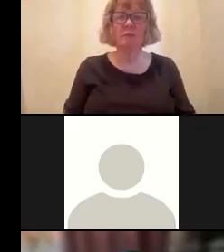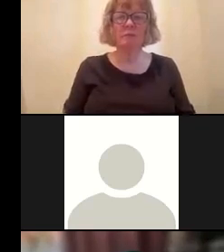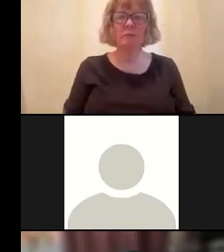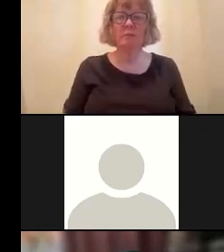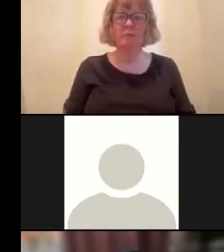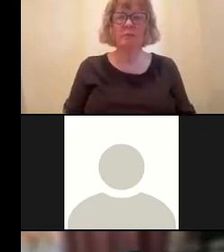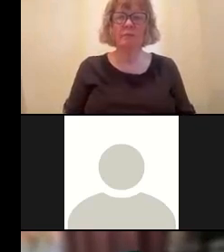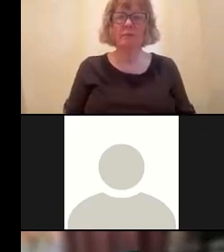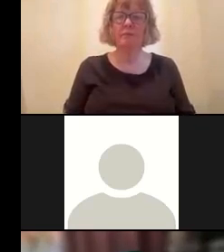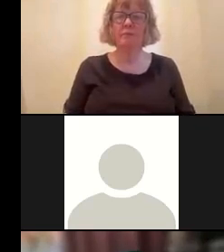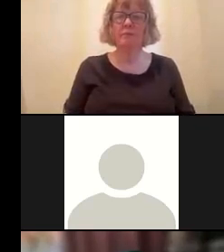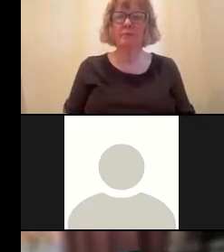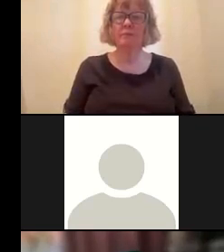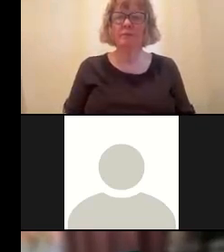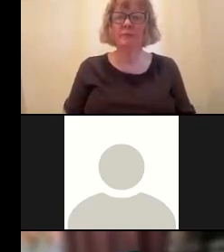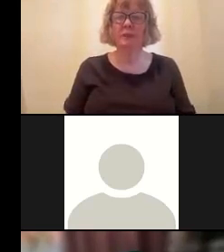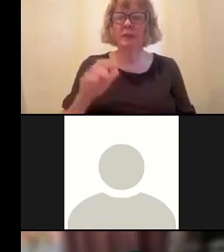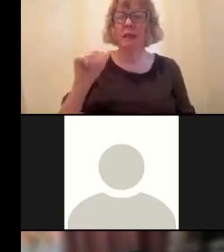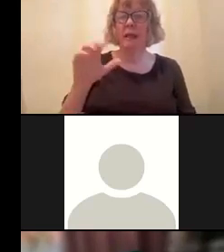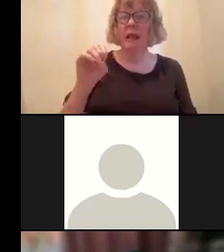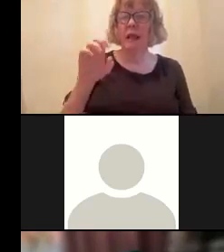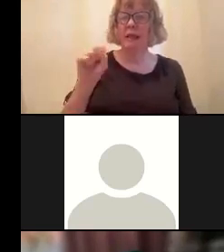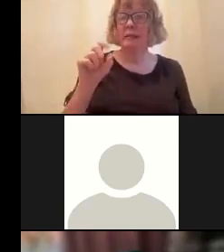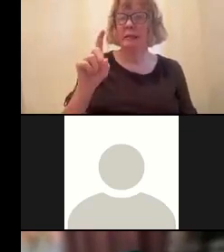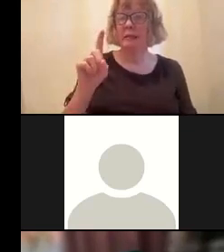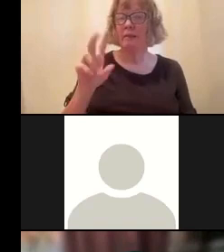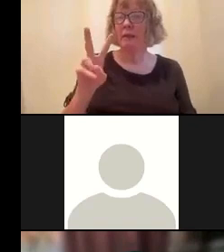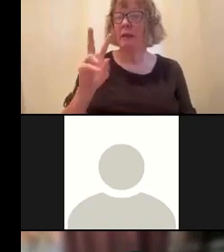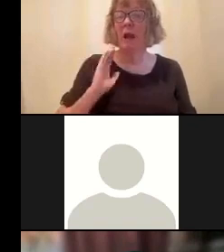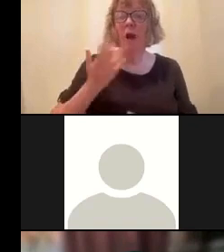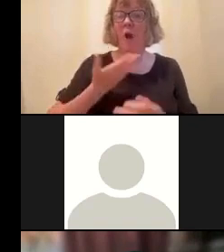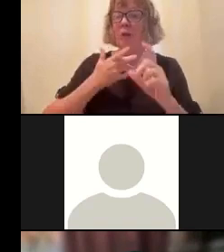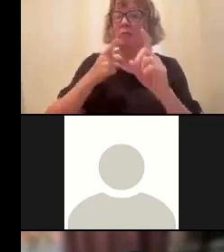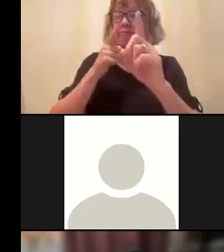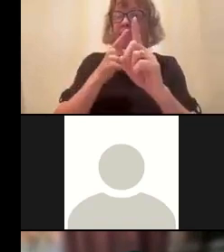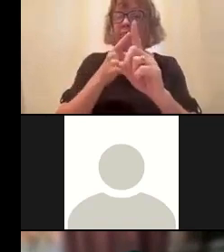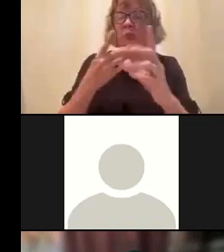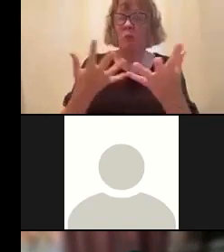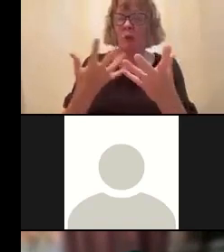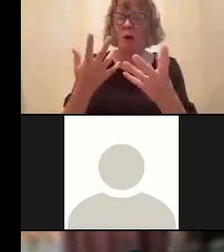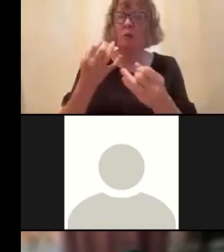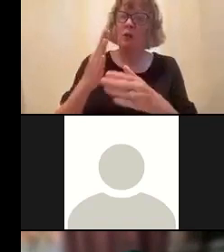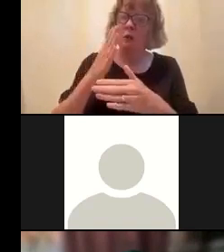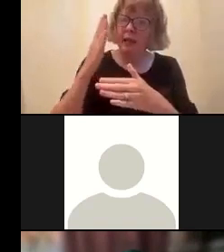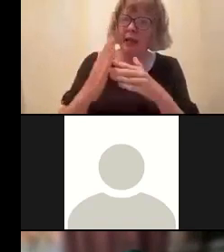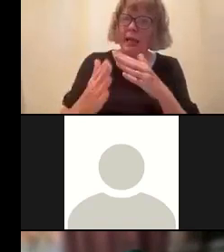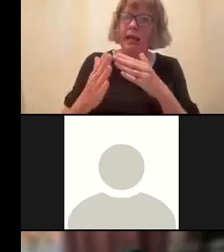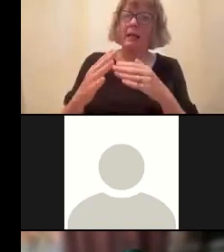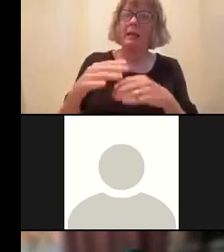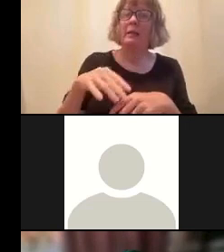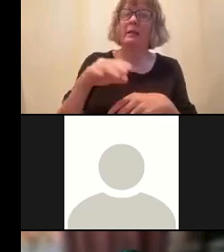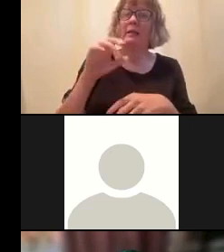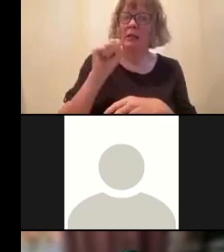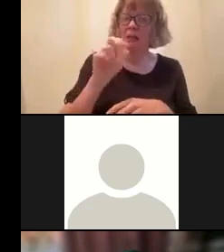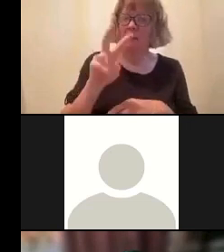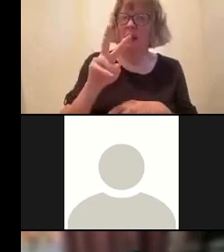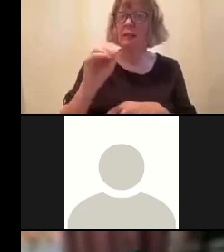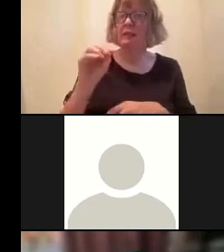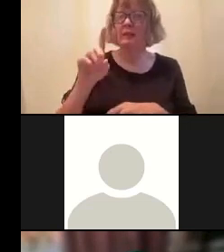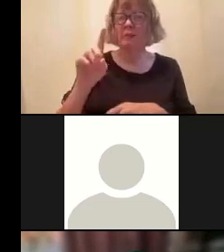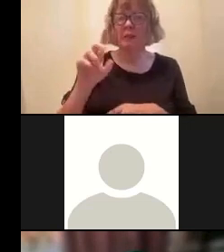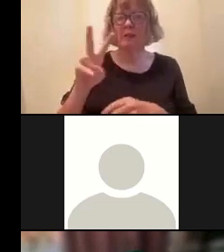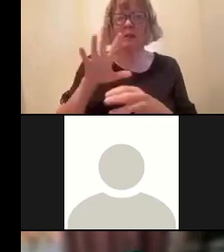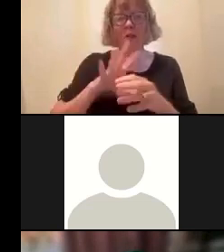So at ACESDV, our mission is to end sexual and domestic violence in Arizona by